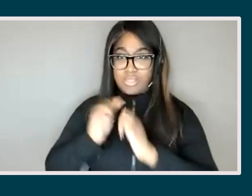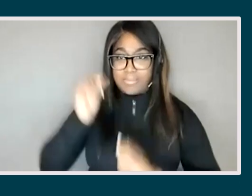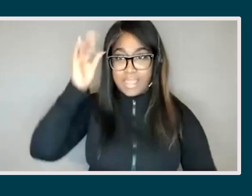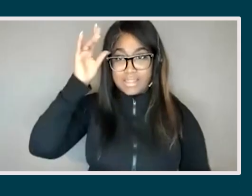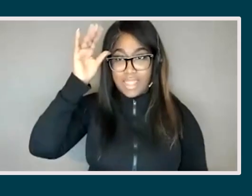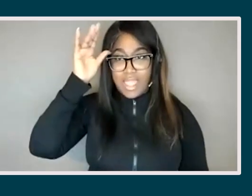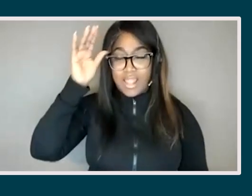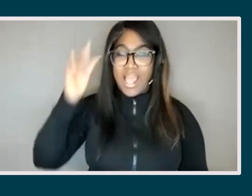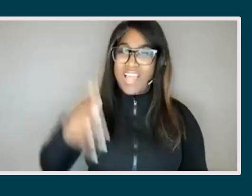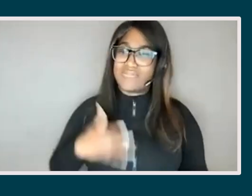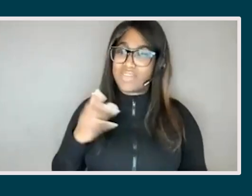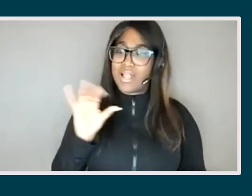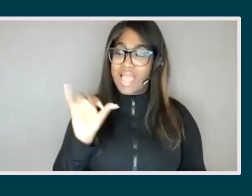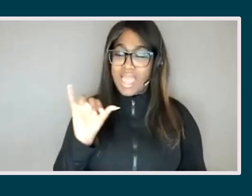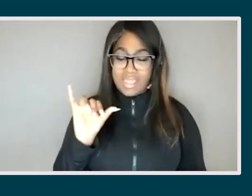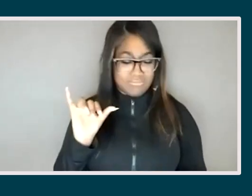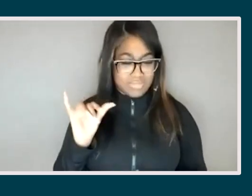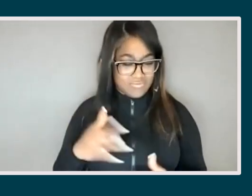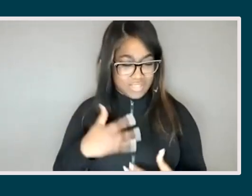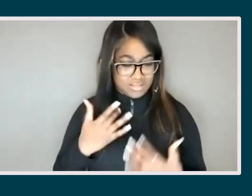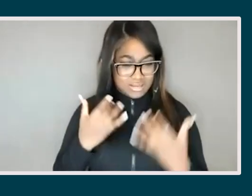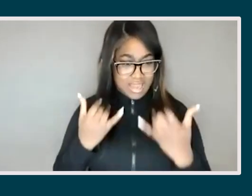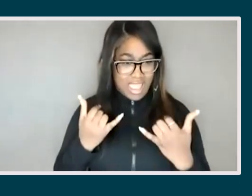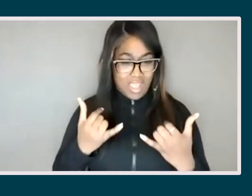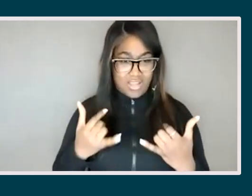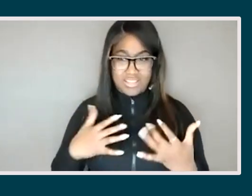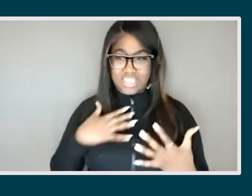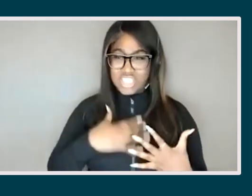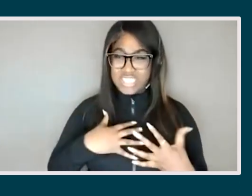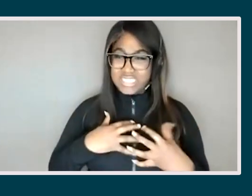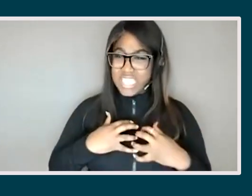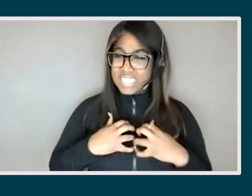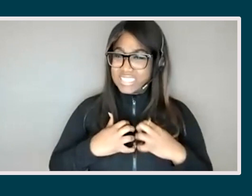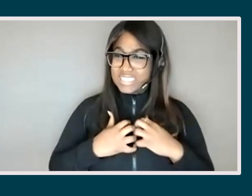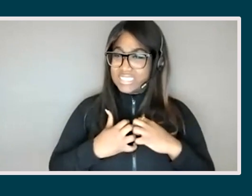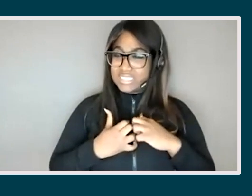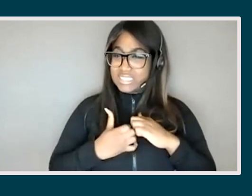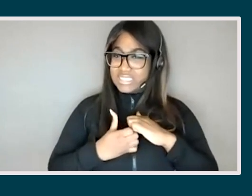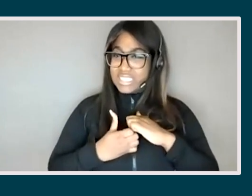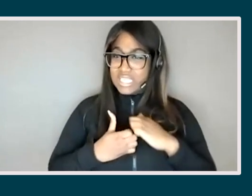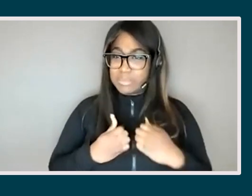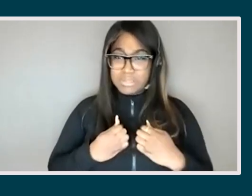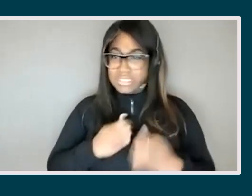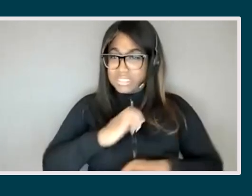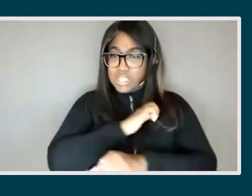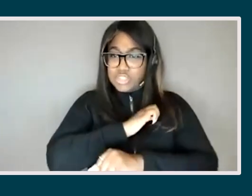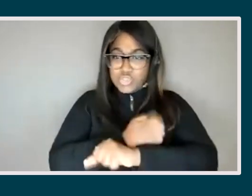I felt like, I can feel it now a little bit. I felt my chest tightening. I felt probably the biggest adrenaline rush that I